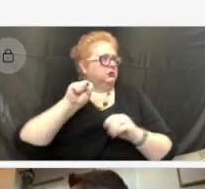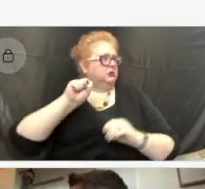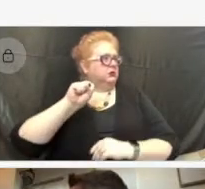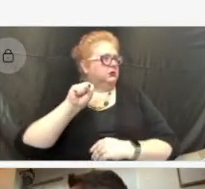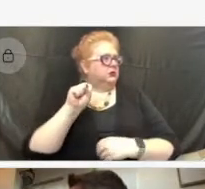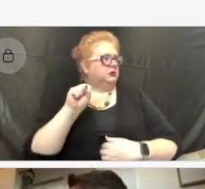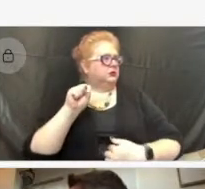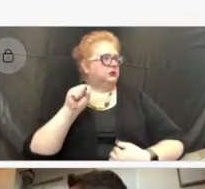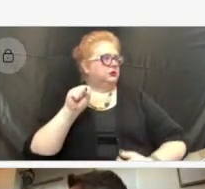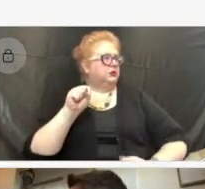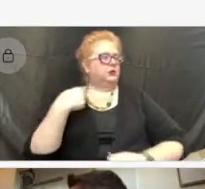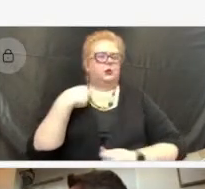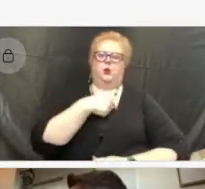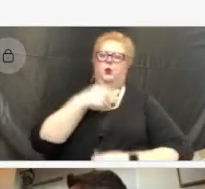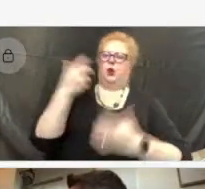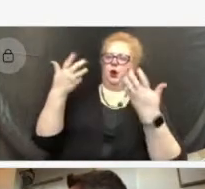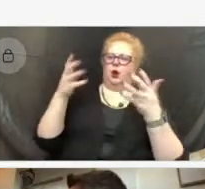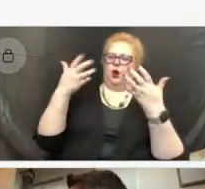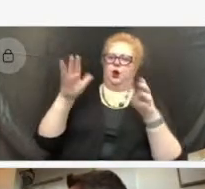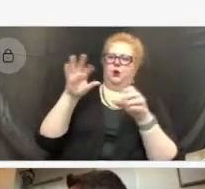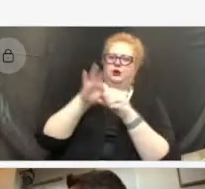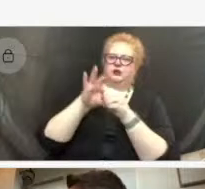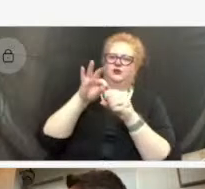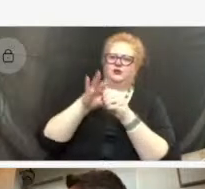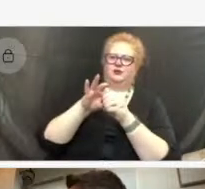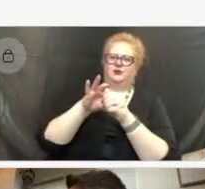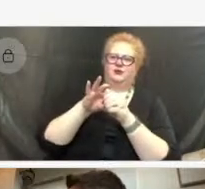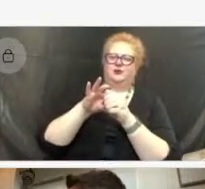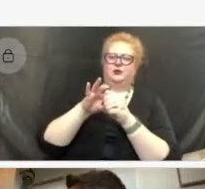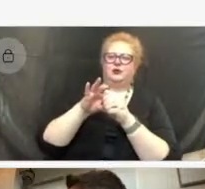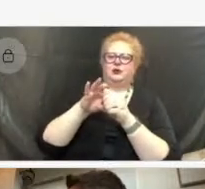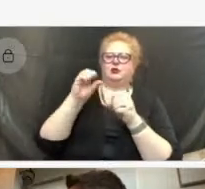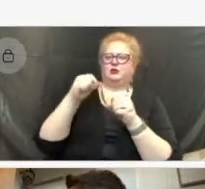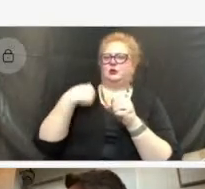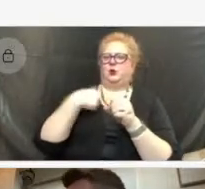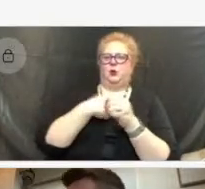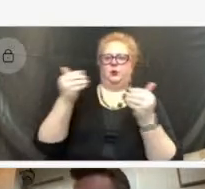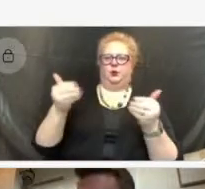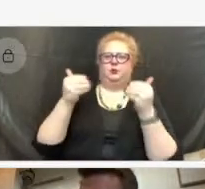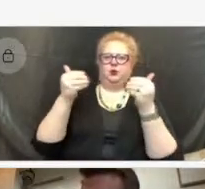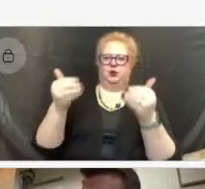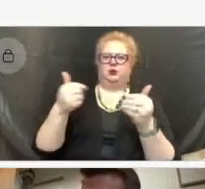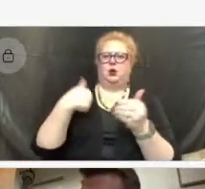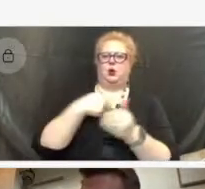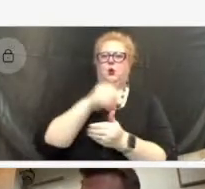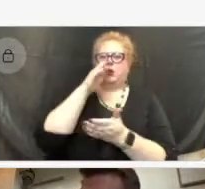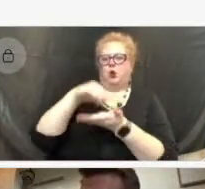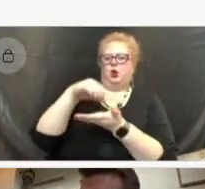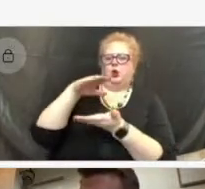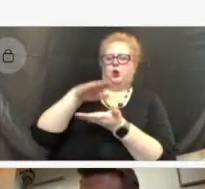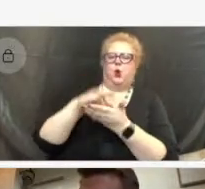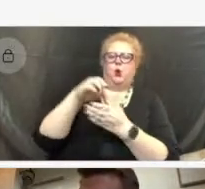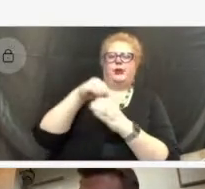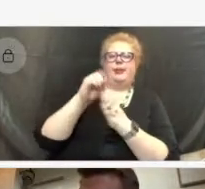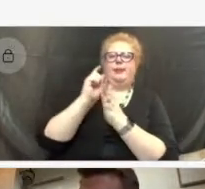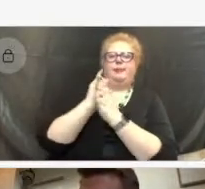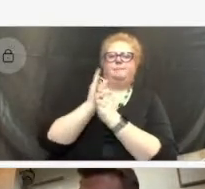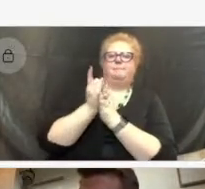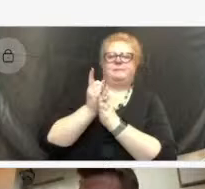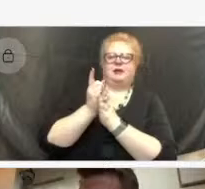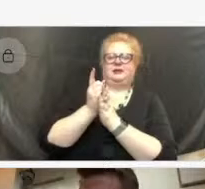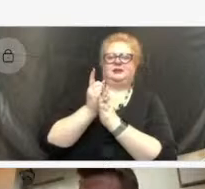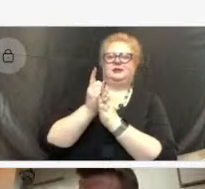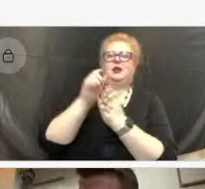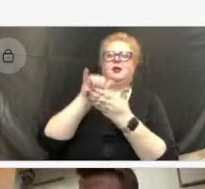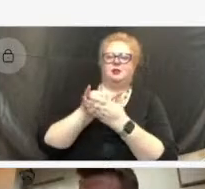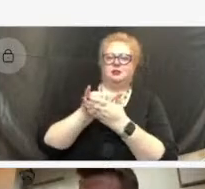We had already took the vote. We didn't have Hodge, so we would just proceed. We will note it down in the minutes of the meeting